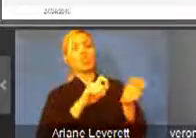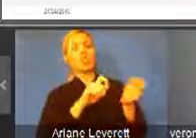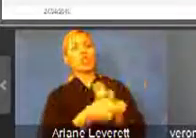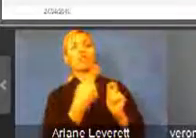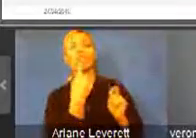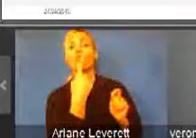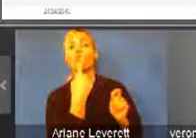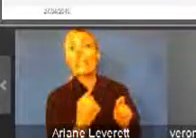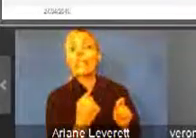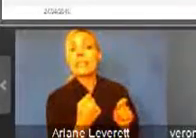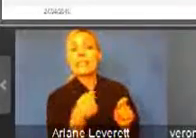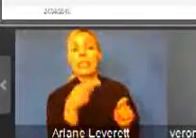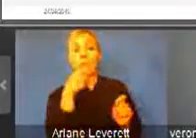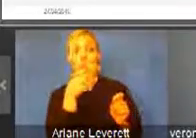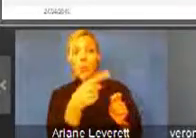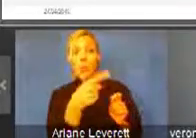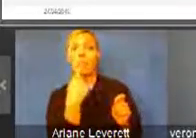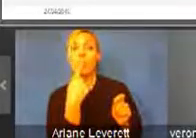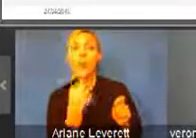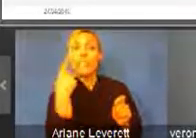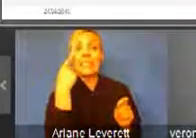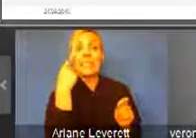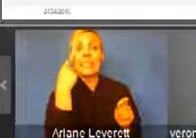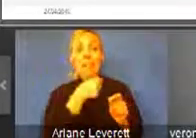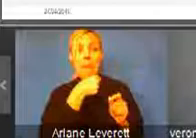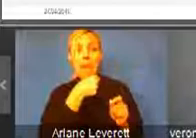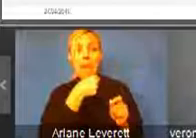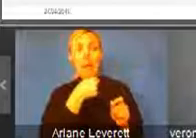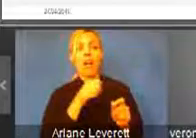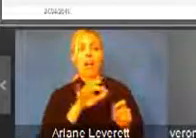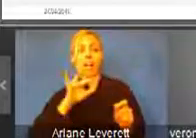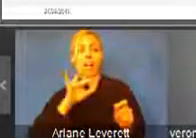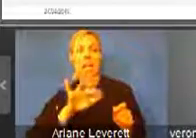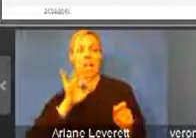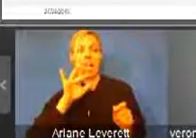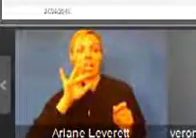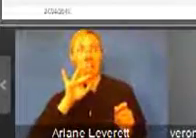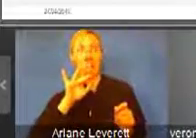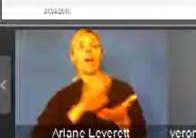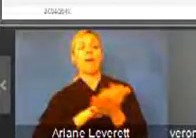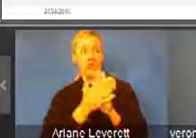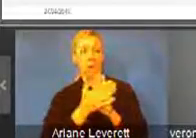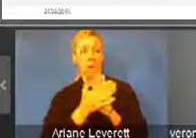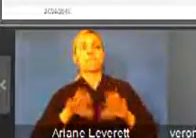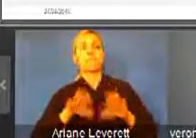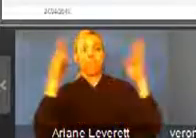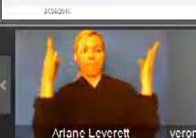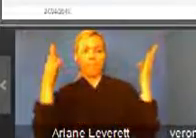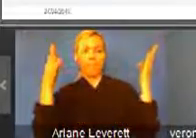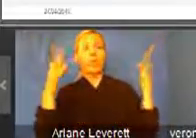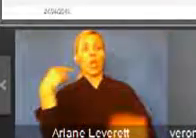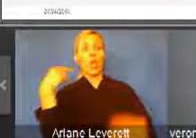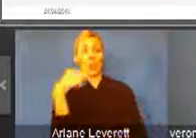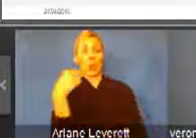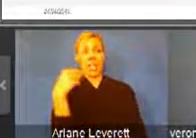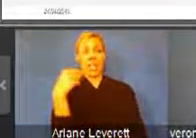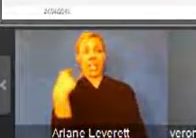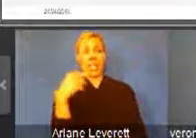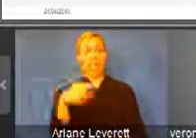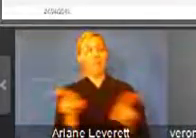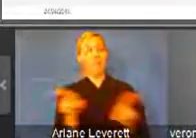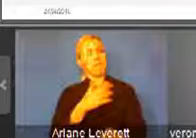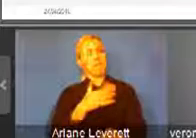then you can click on it in order to activate it. Once the microphone is activated, it will be green, like my